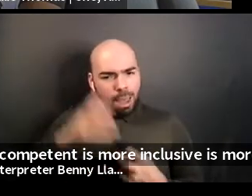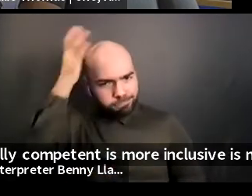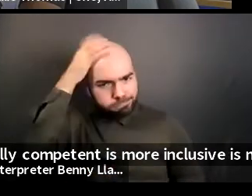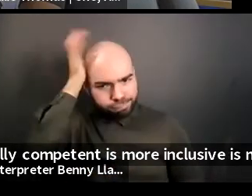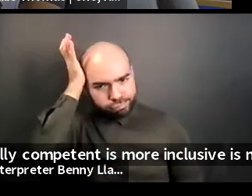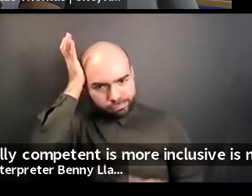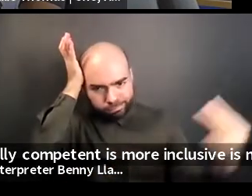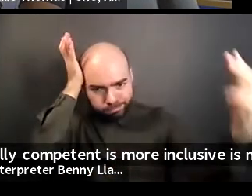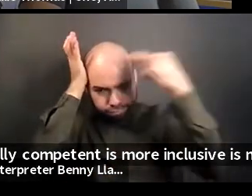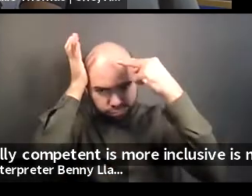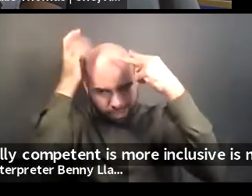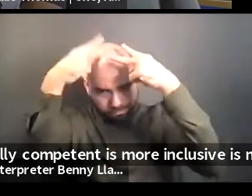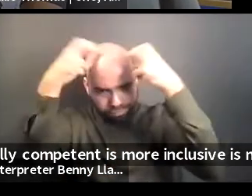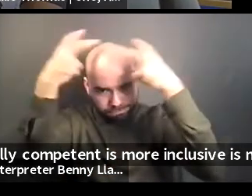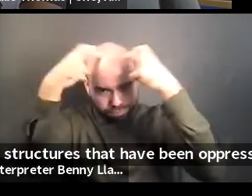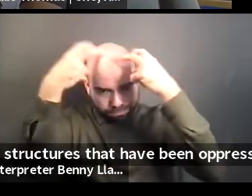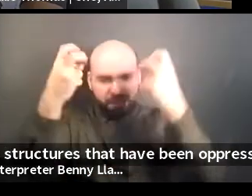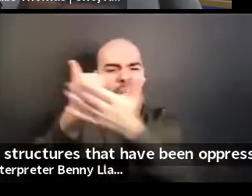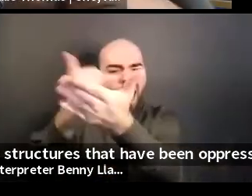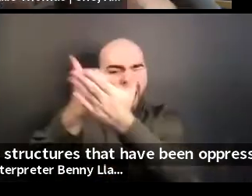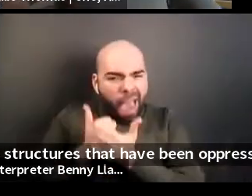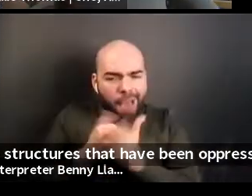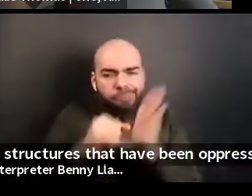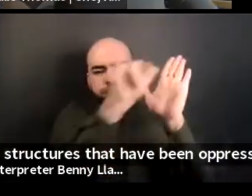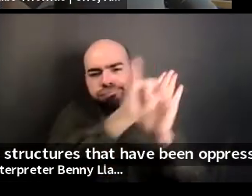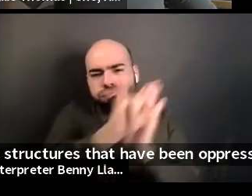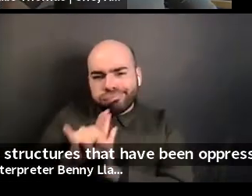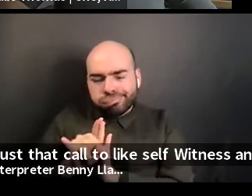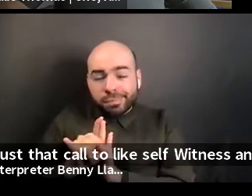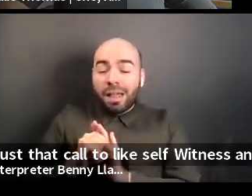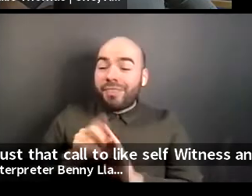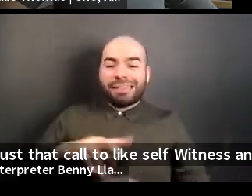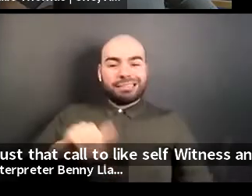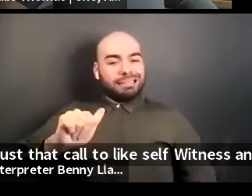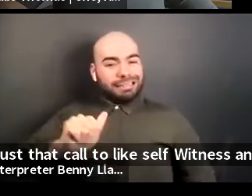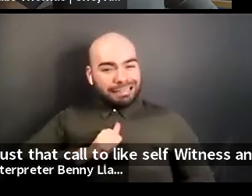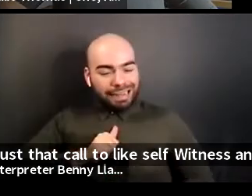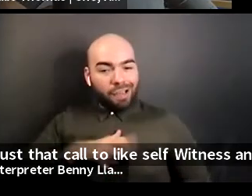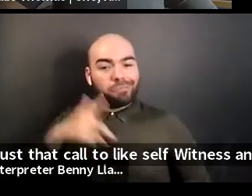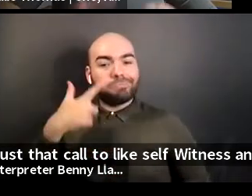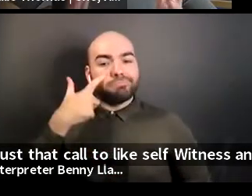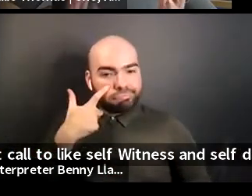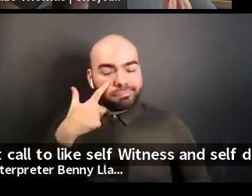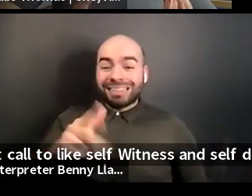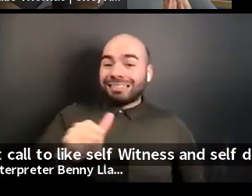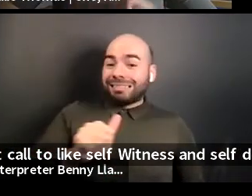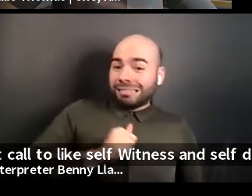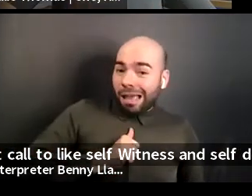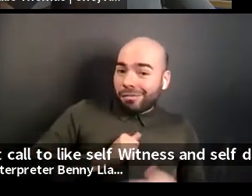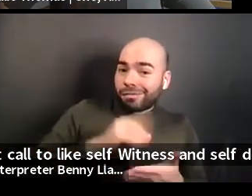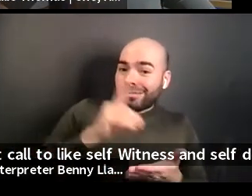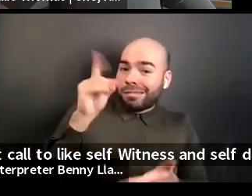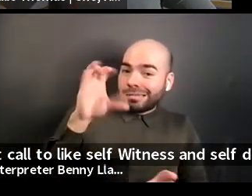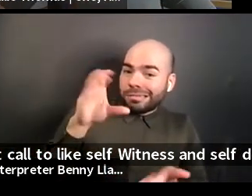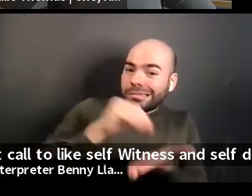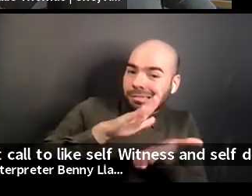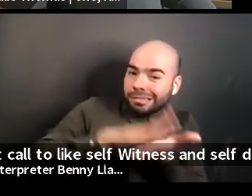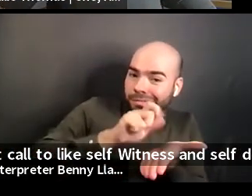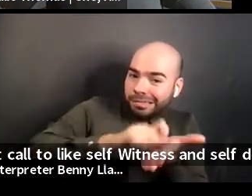us. So just that call to like self-witness and self-document as you're also archiving and amplifying the folks around